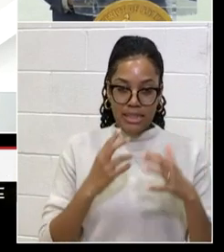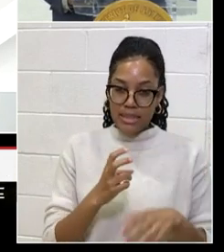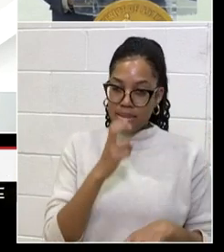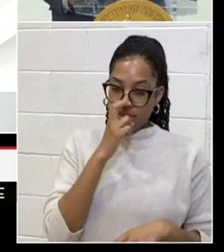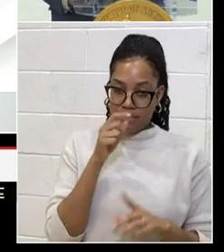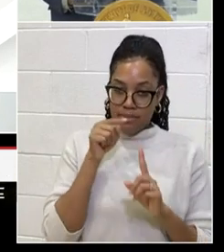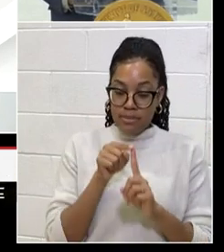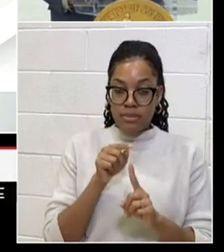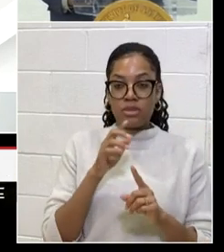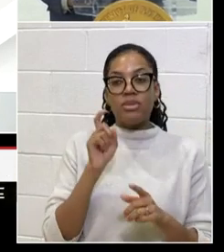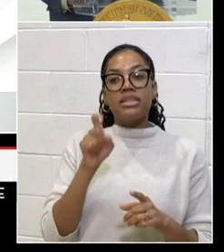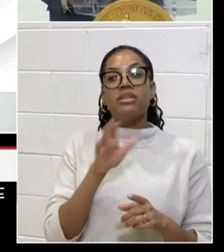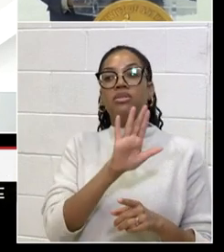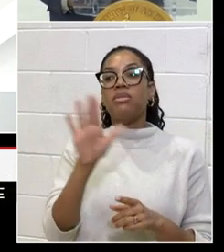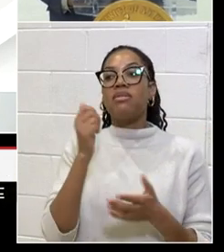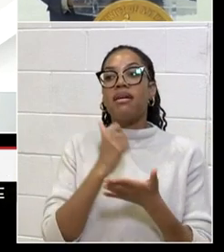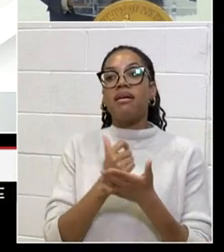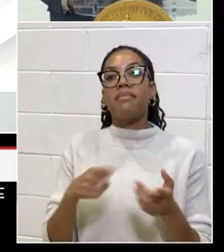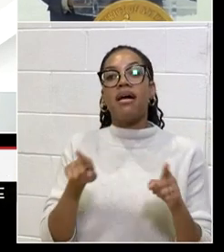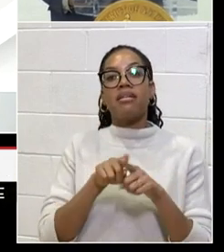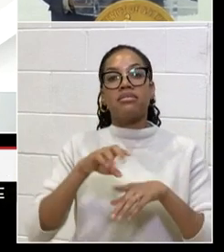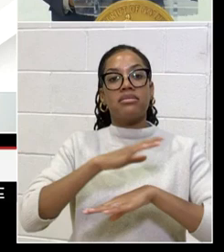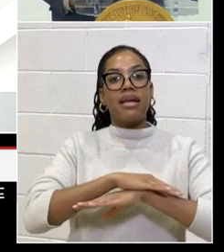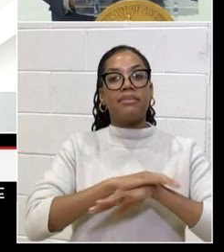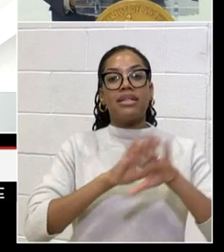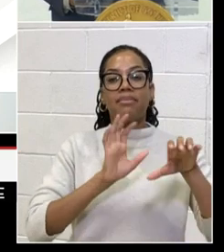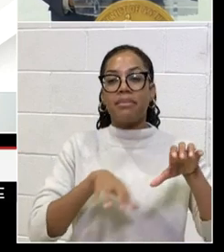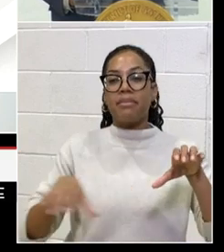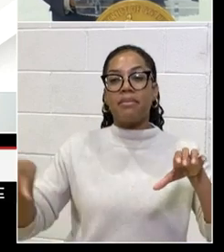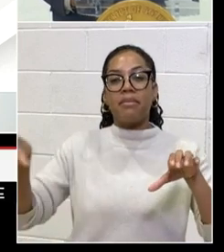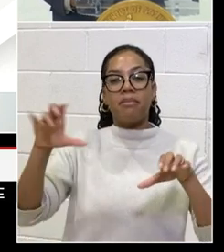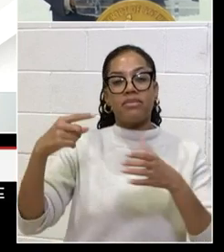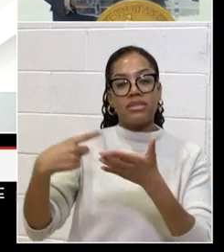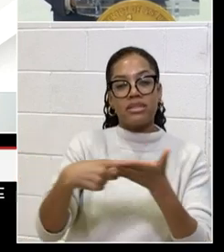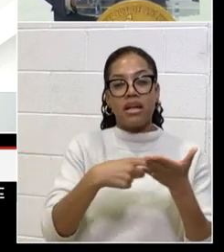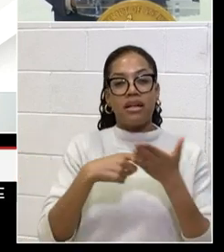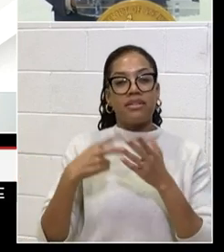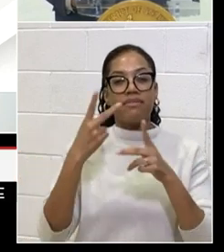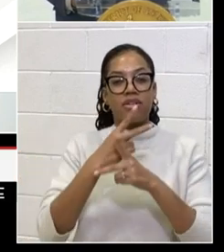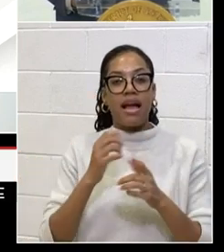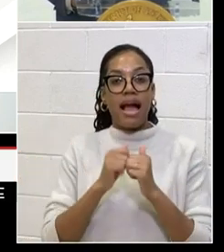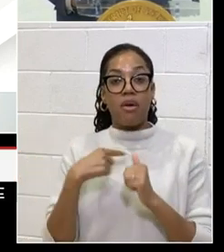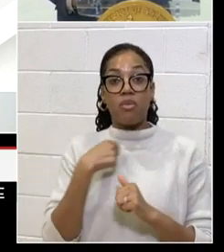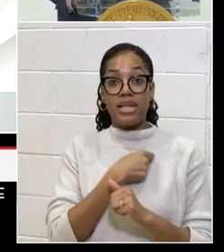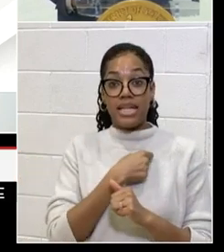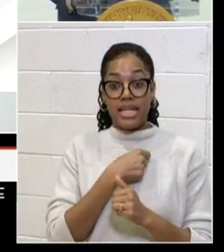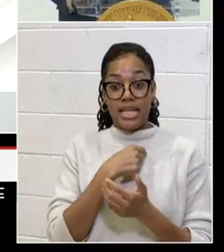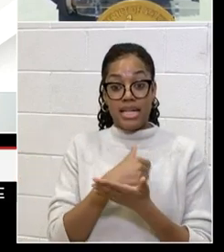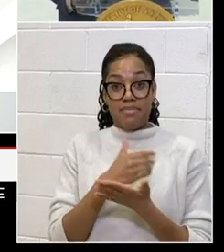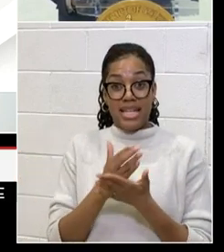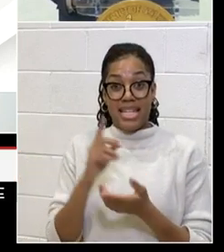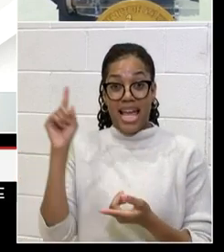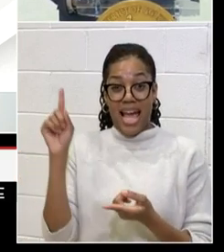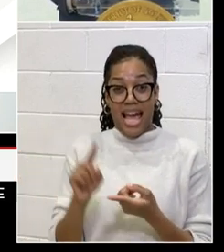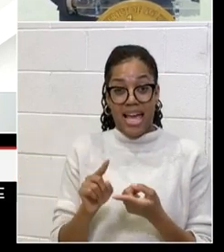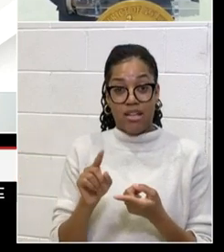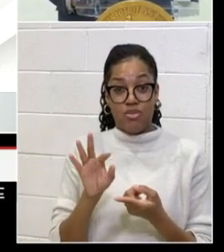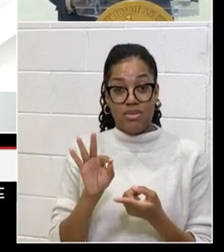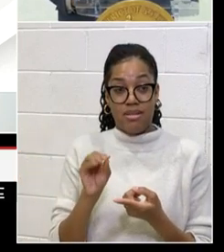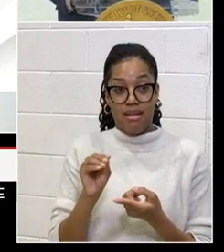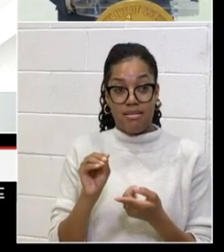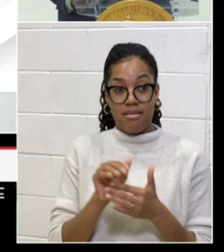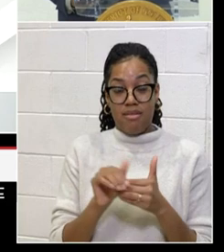tables coming up with adjustments that get us down to $90. So we need you to look at